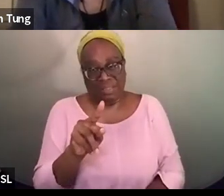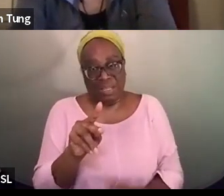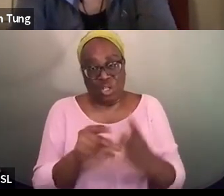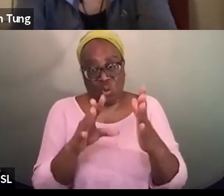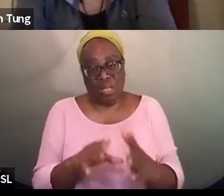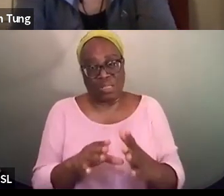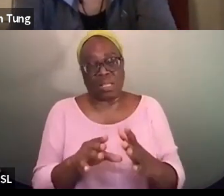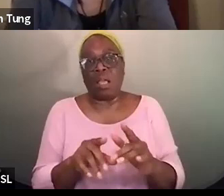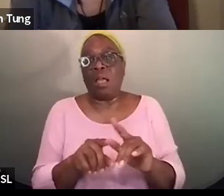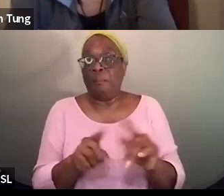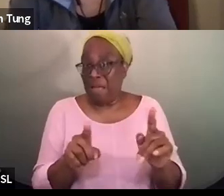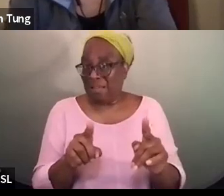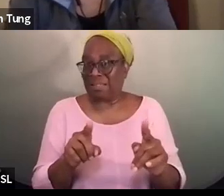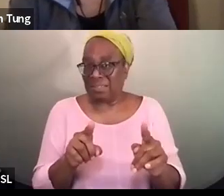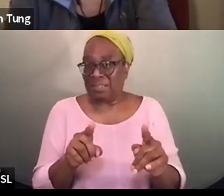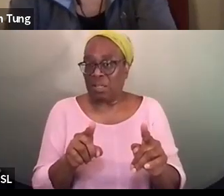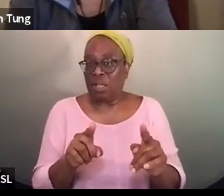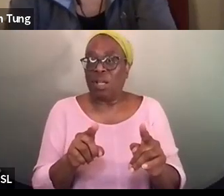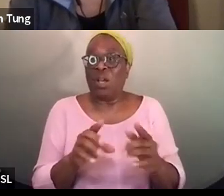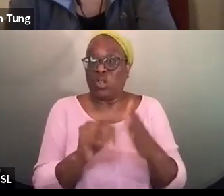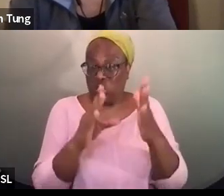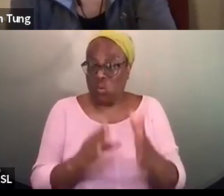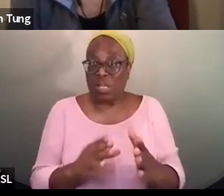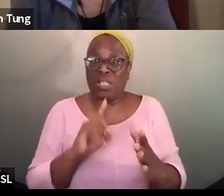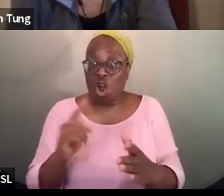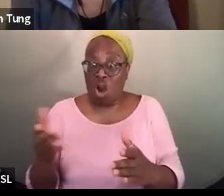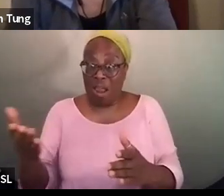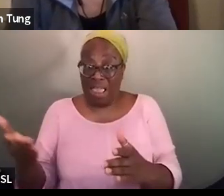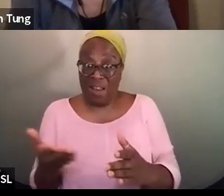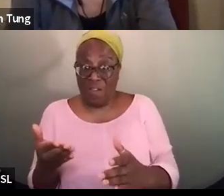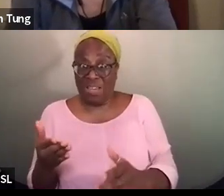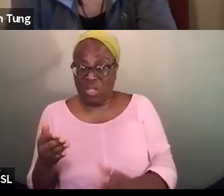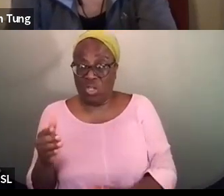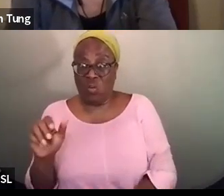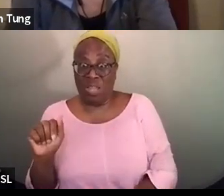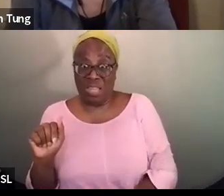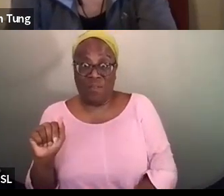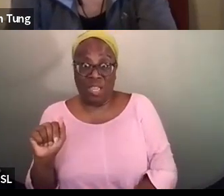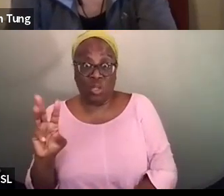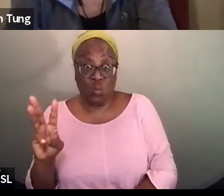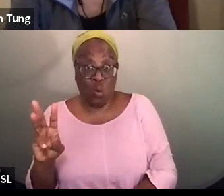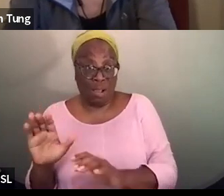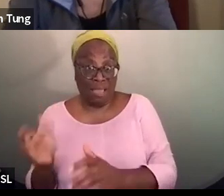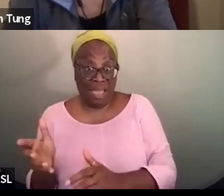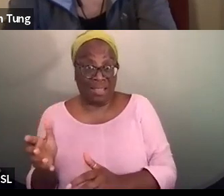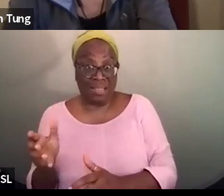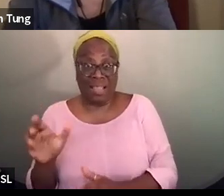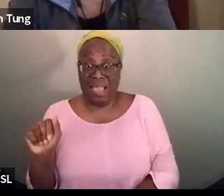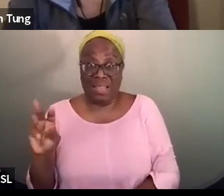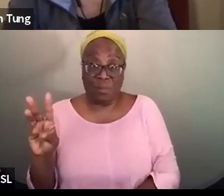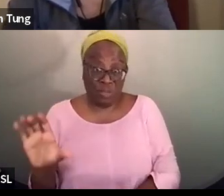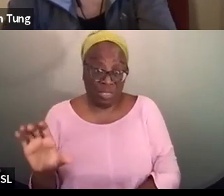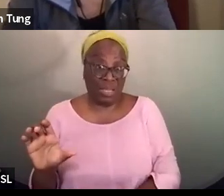invited to AWC and students are not invited to AWC, and that happens at the elementary level. So clearly there is some